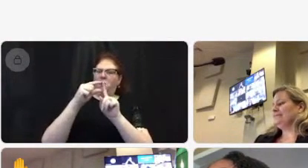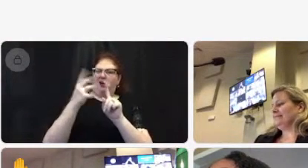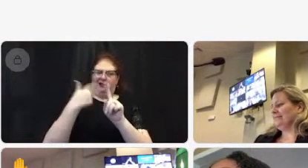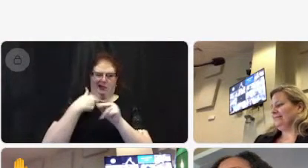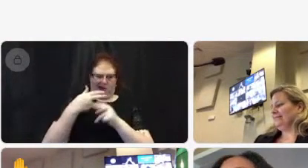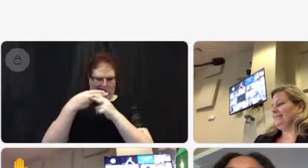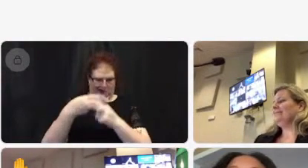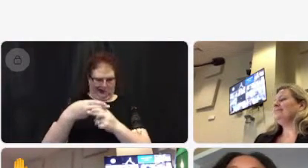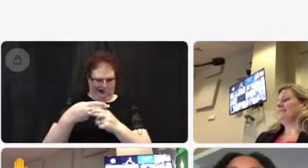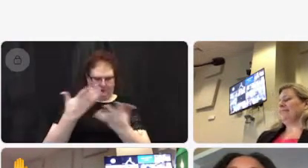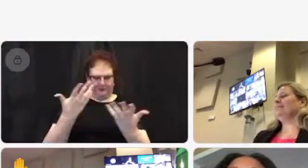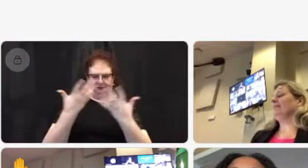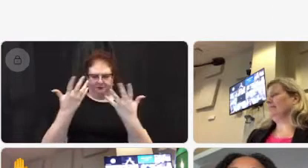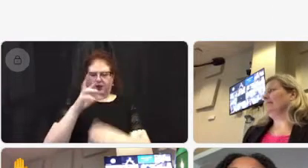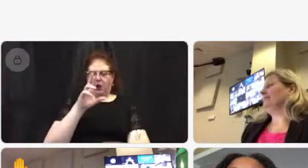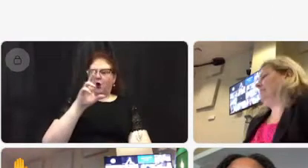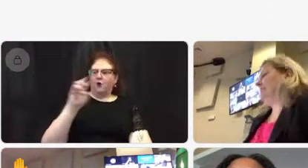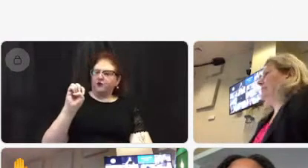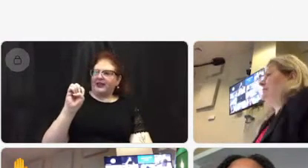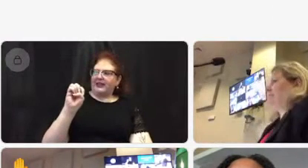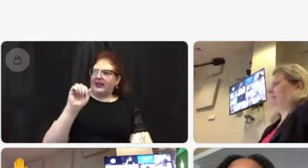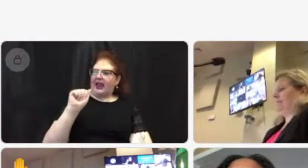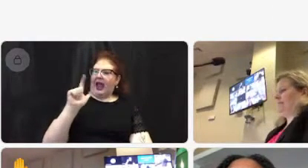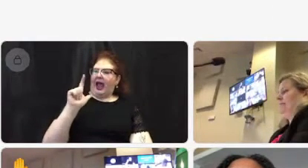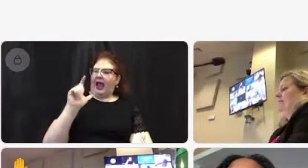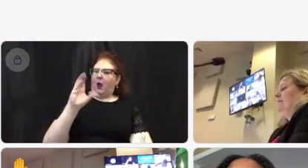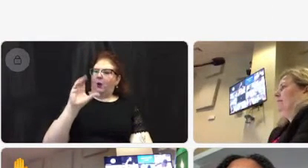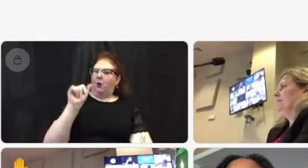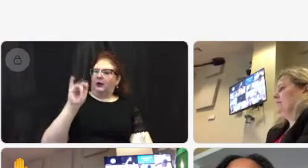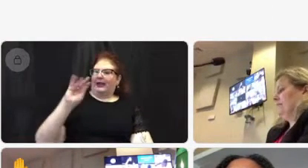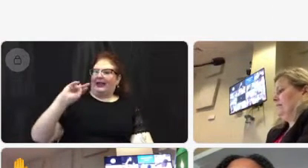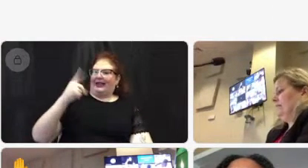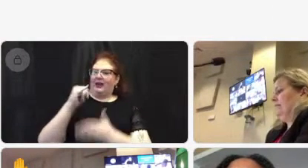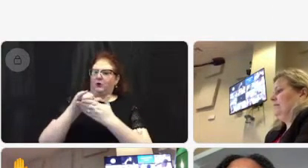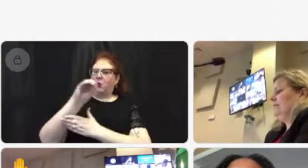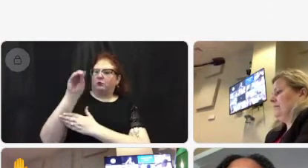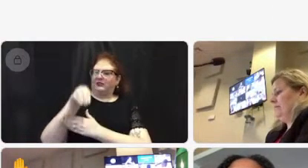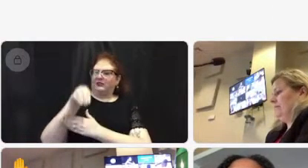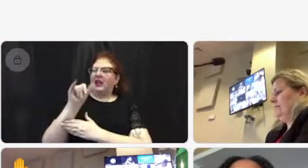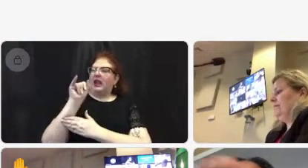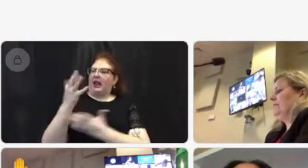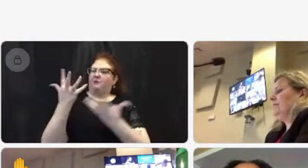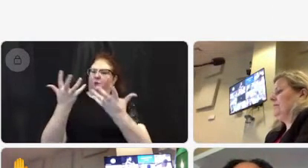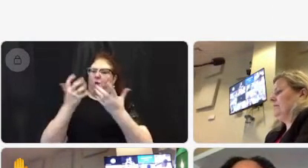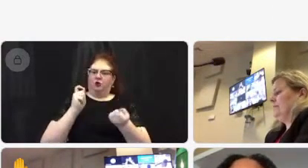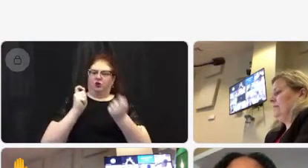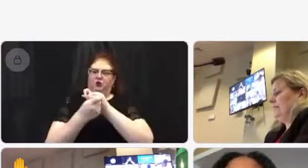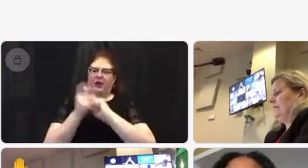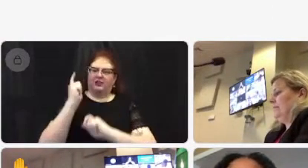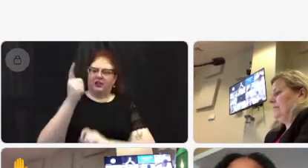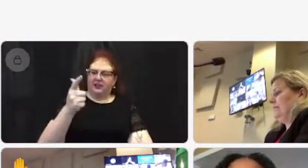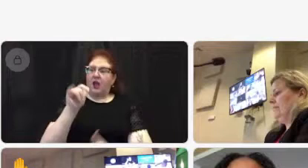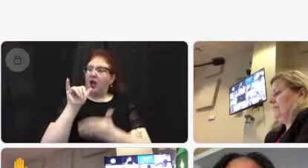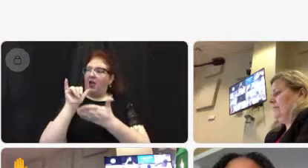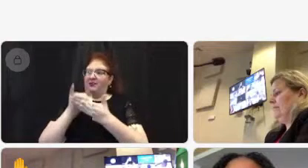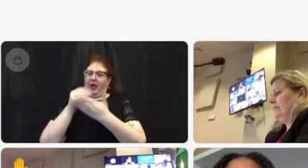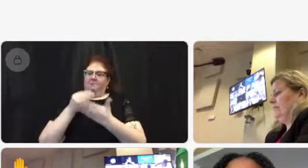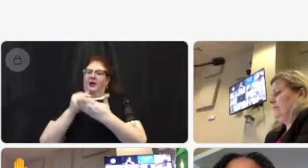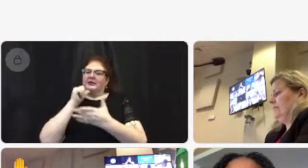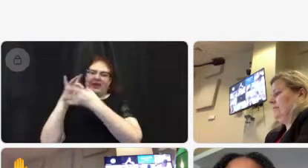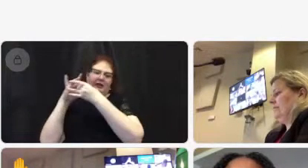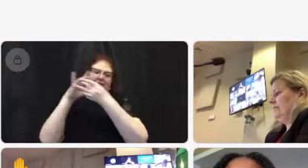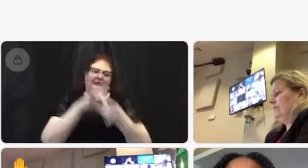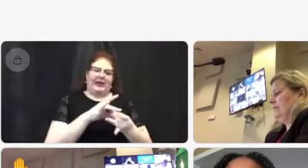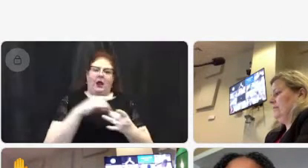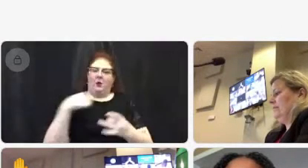calling reallocating the percentages. And I'm saying, are you saying that's not tied to anything? We can reallocate every